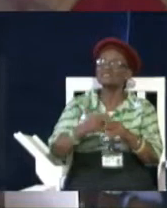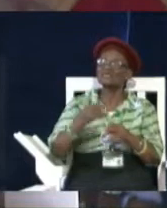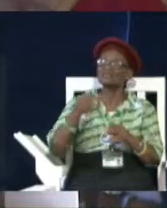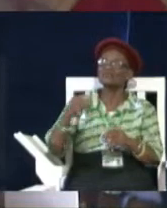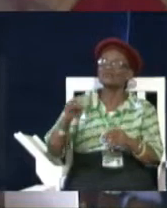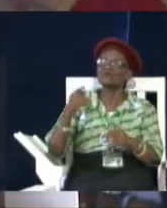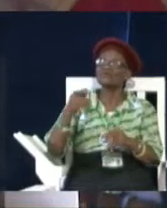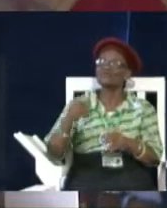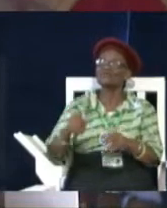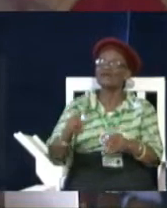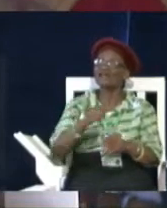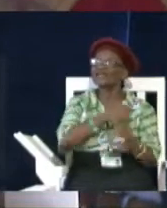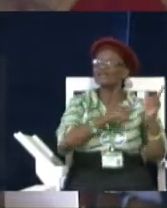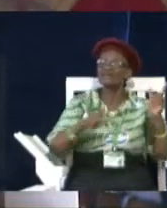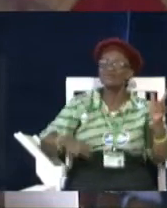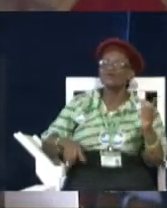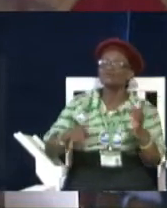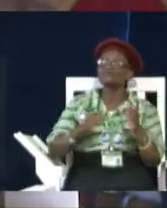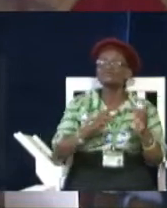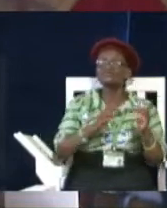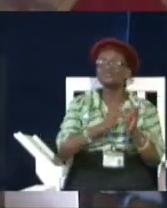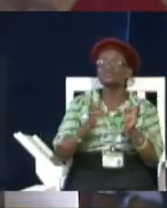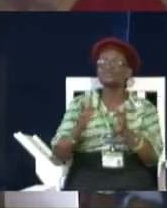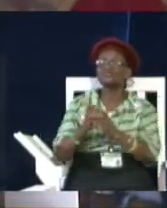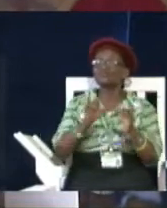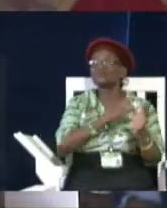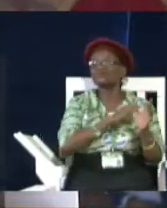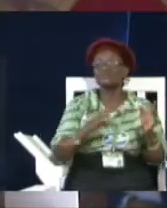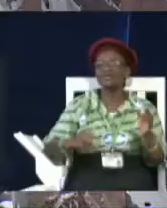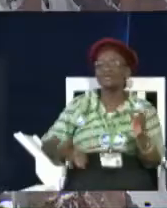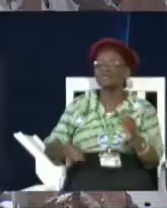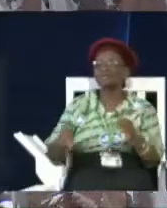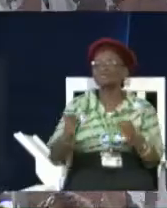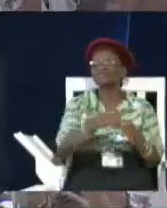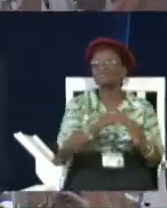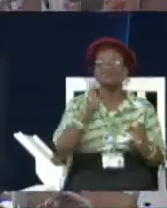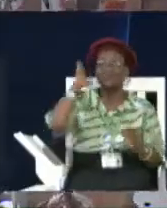you have a major protection from every enemy.